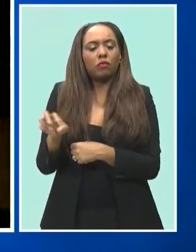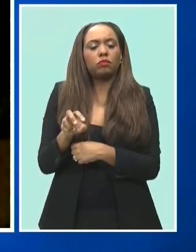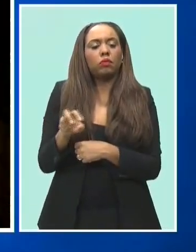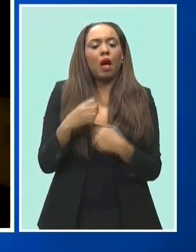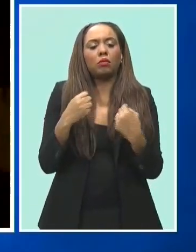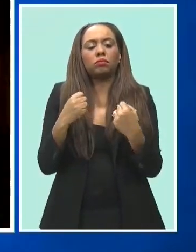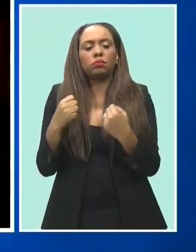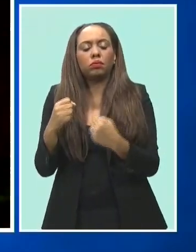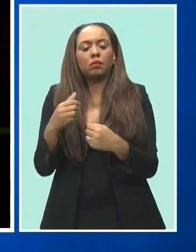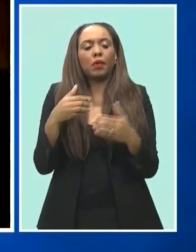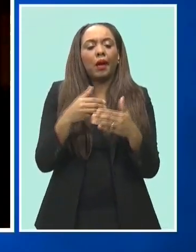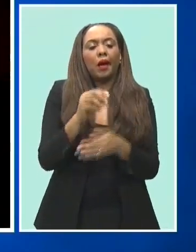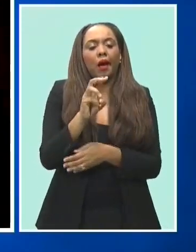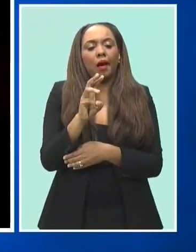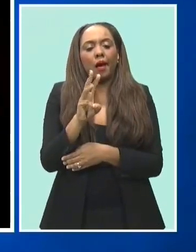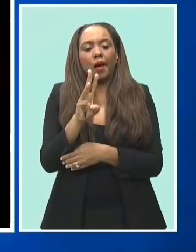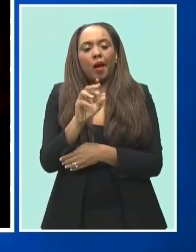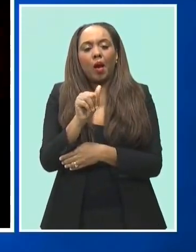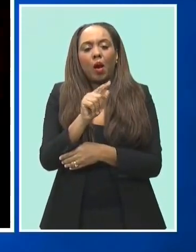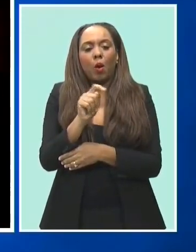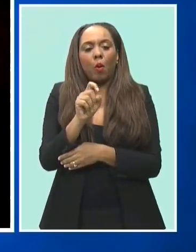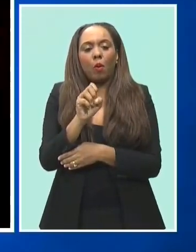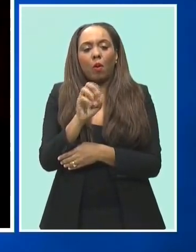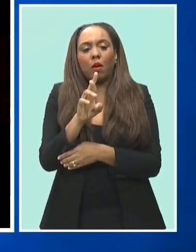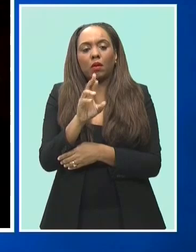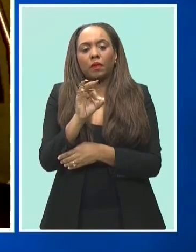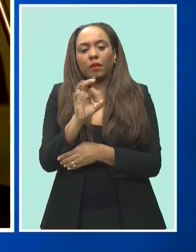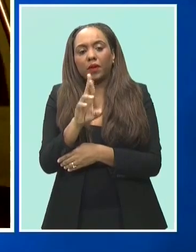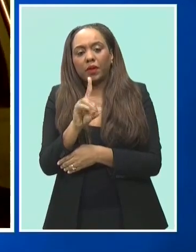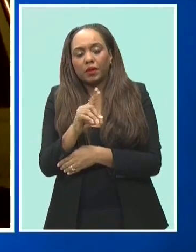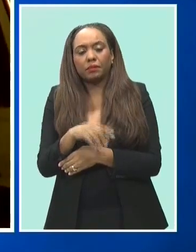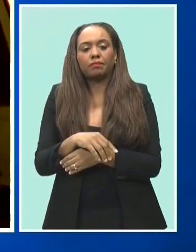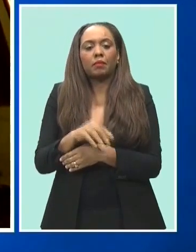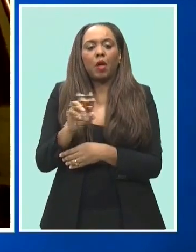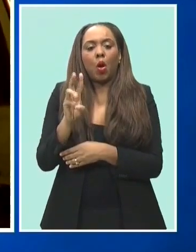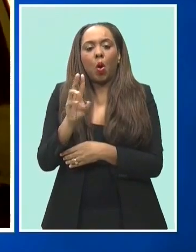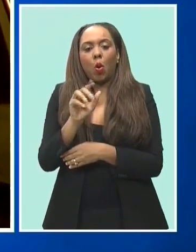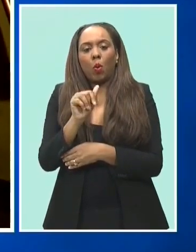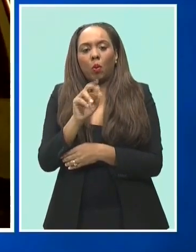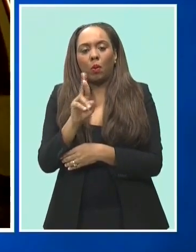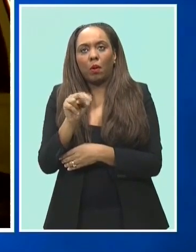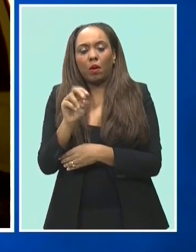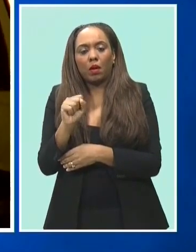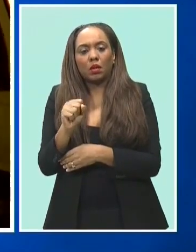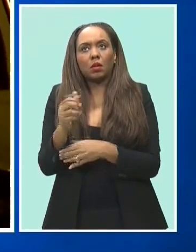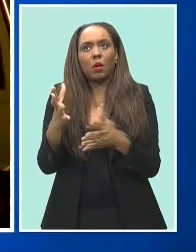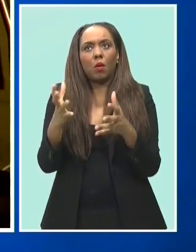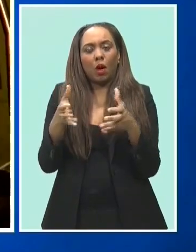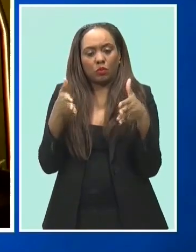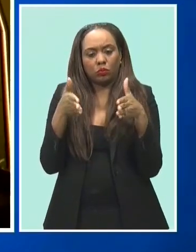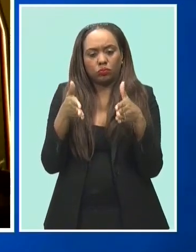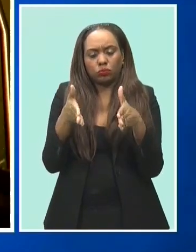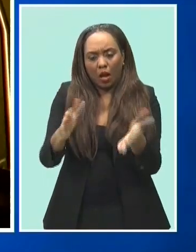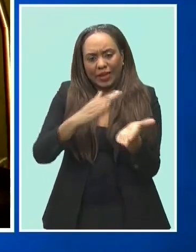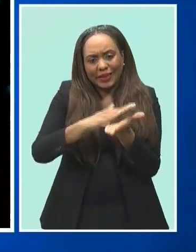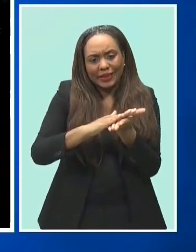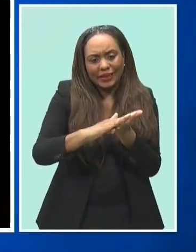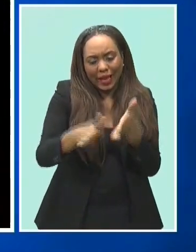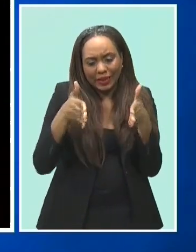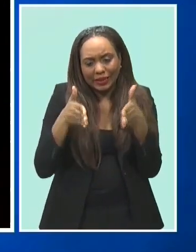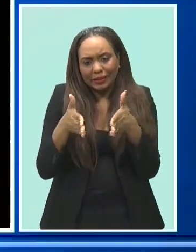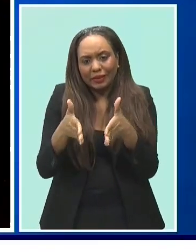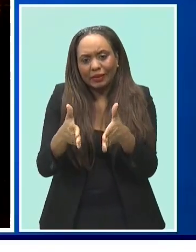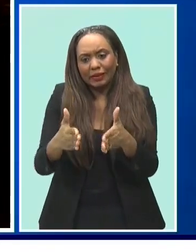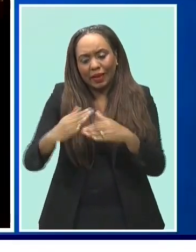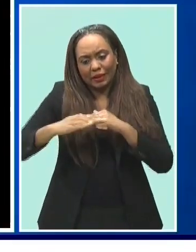Garrison St. Michael and traveled via Waterford Bottom to Warrens, ensuring the roads were easily accessible to vehicular traffic.